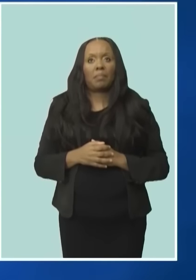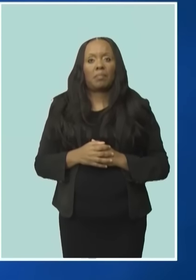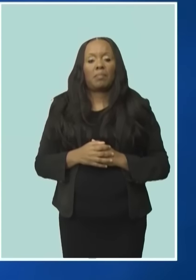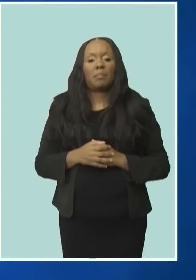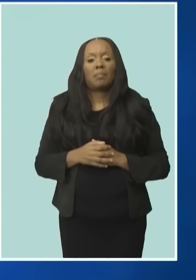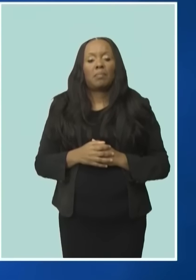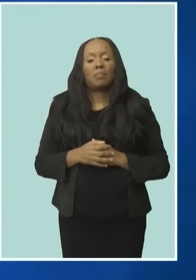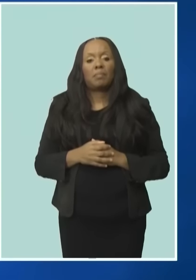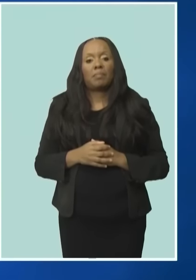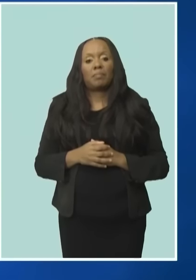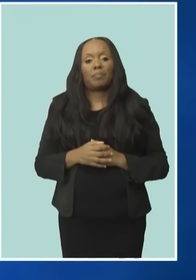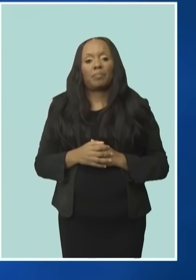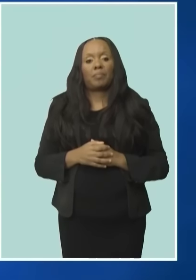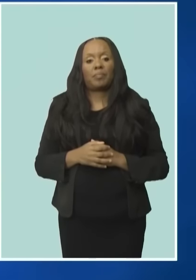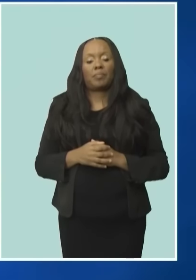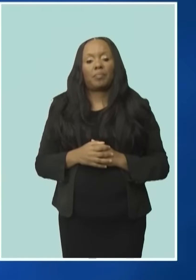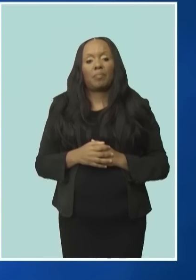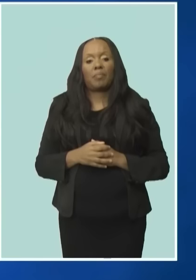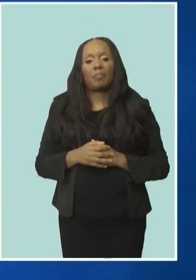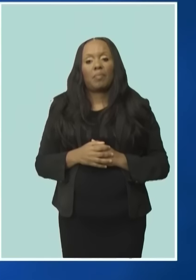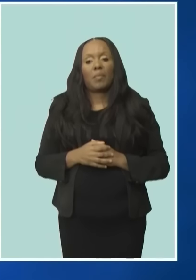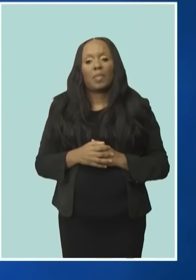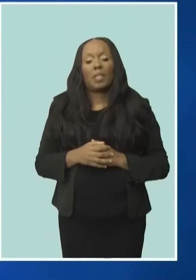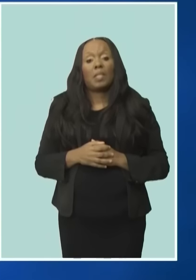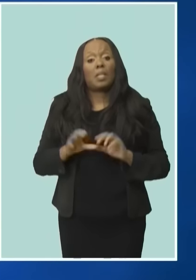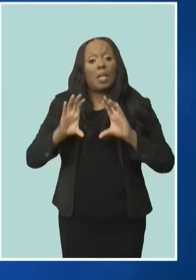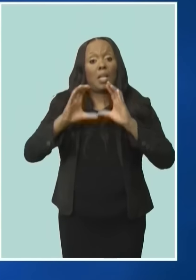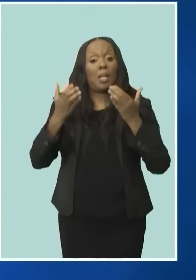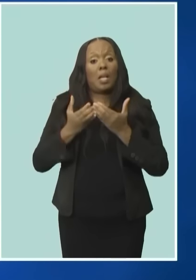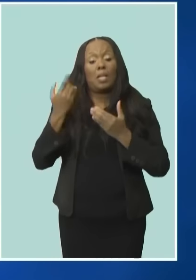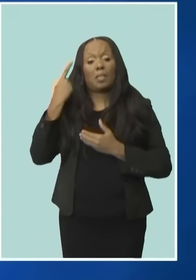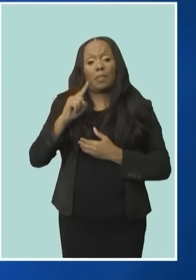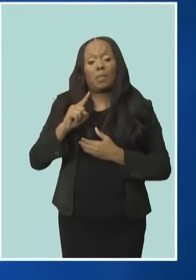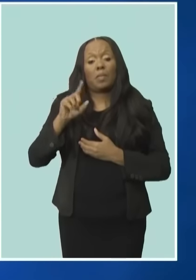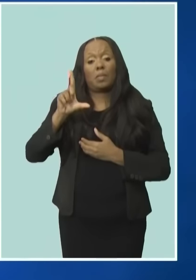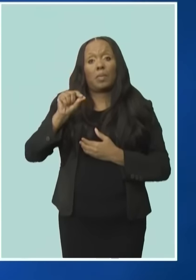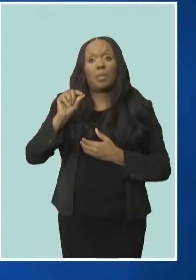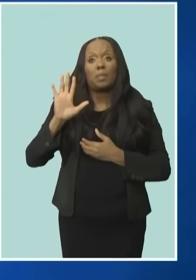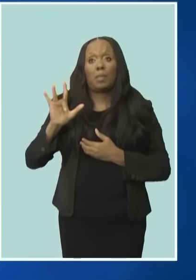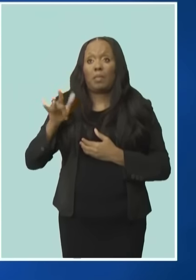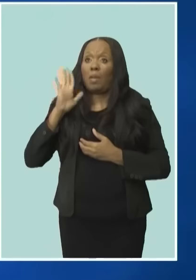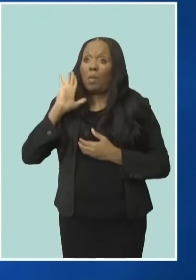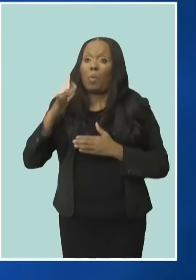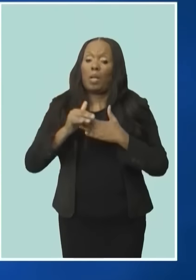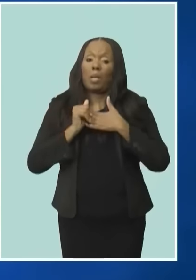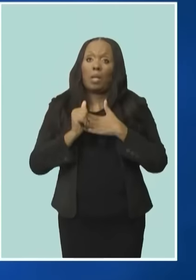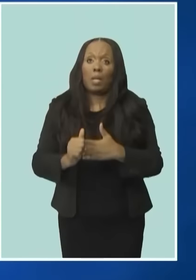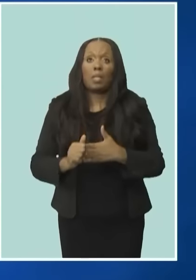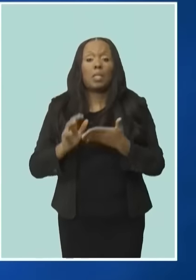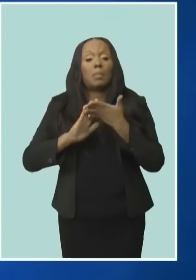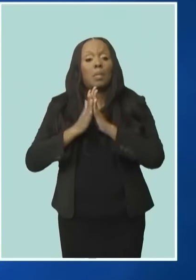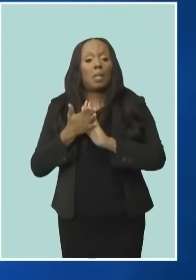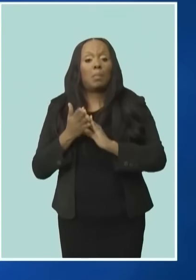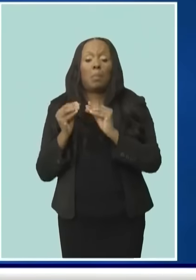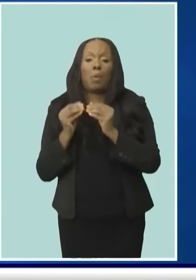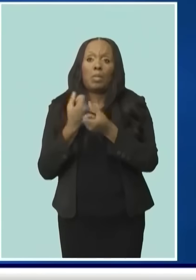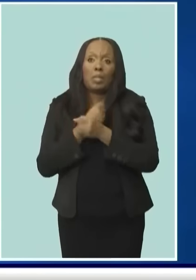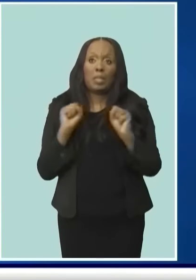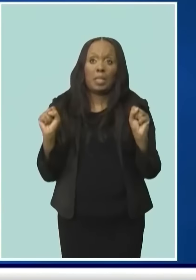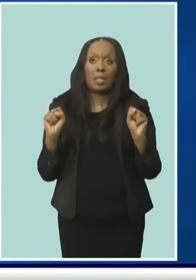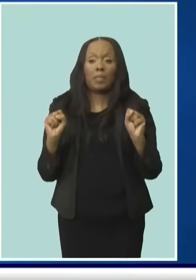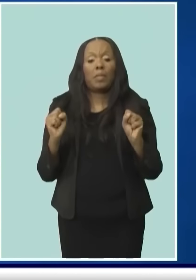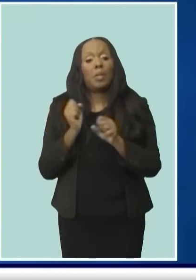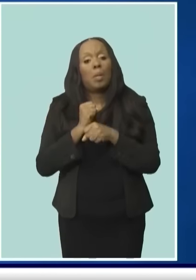in Class 1 of 2025 will not only guide them in maintaining safety and